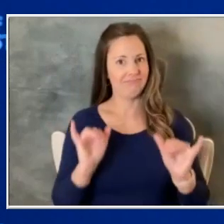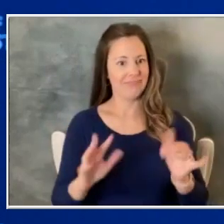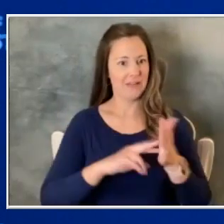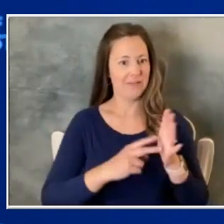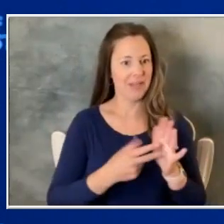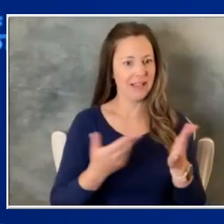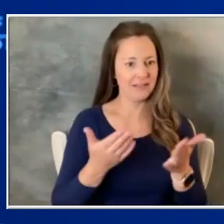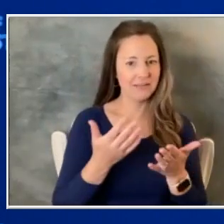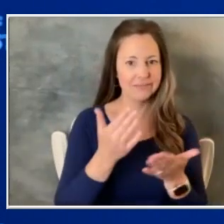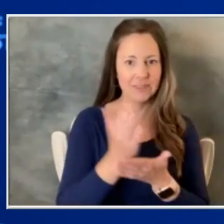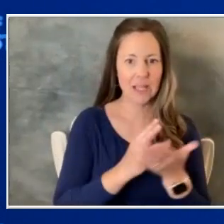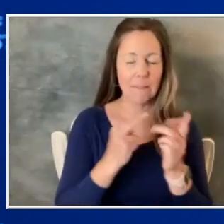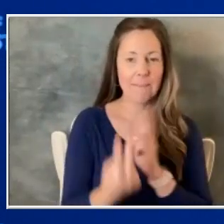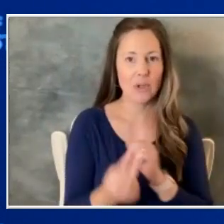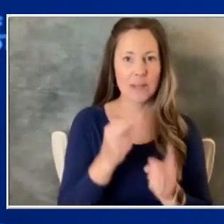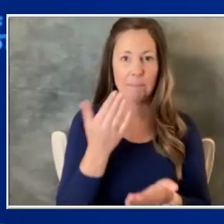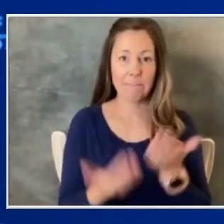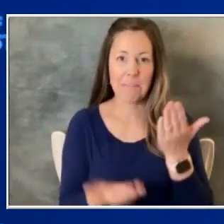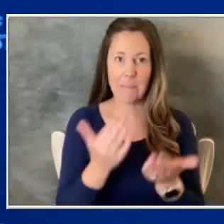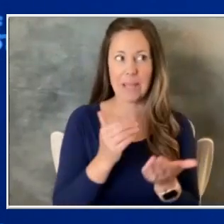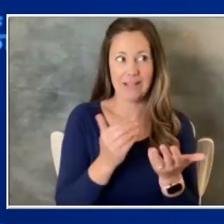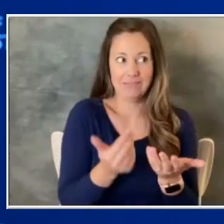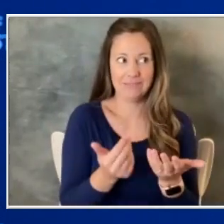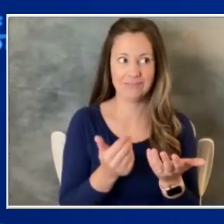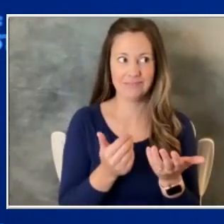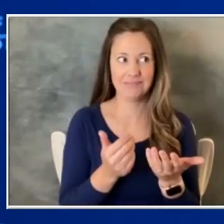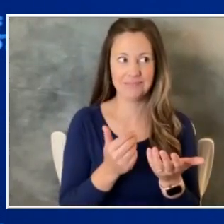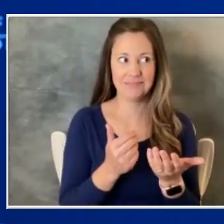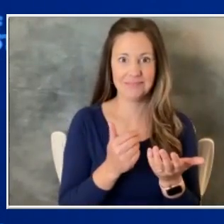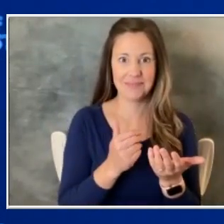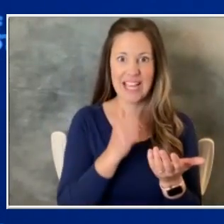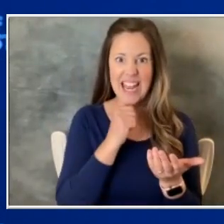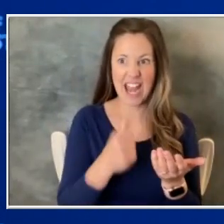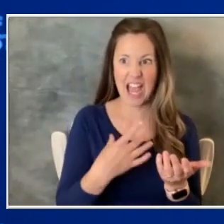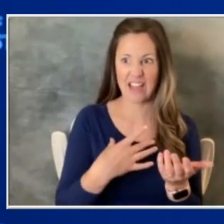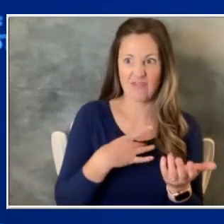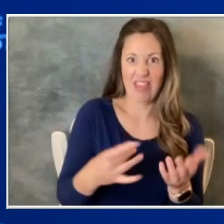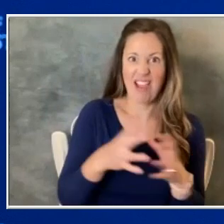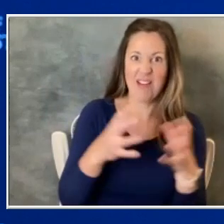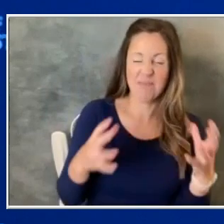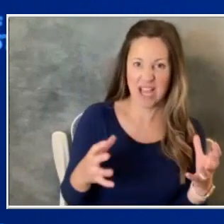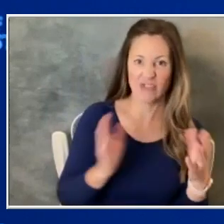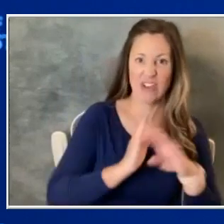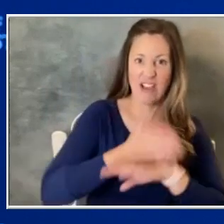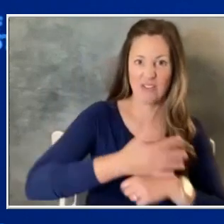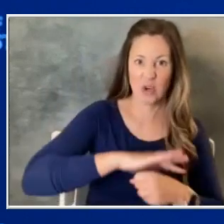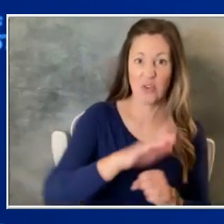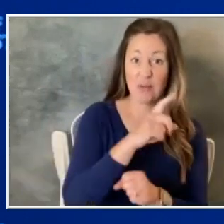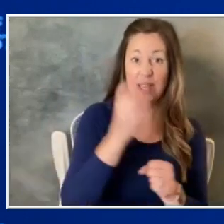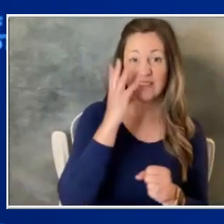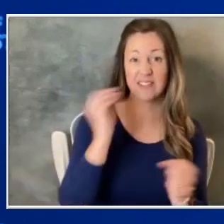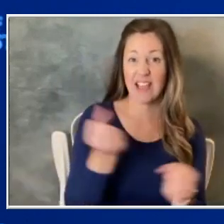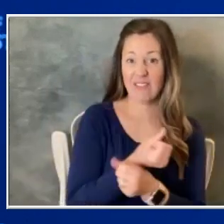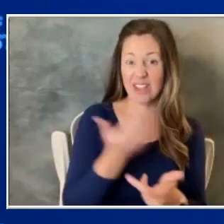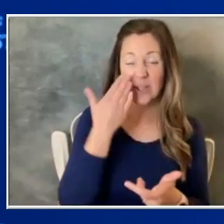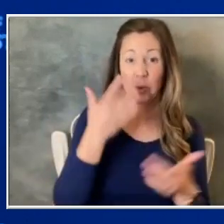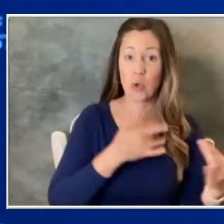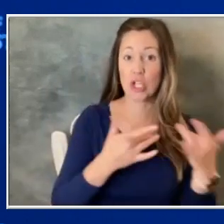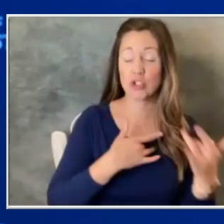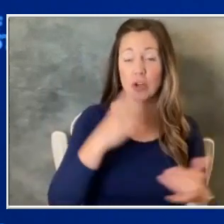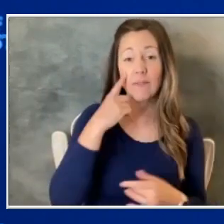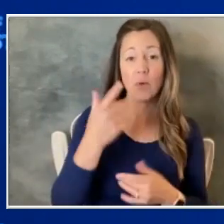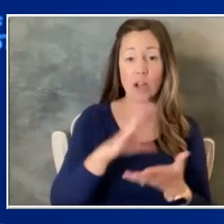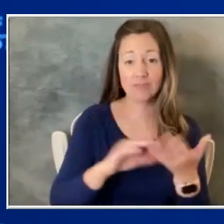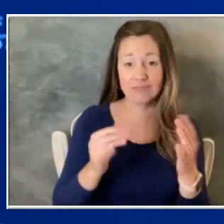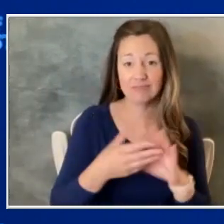perceptions that are maybe less pleasant or less favorable now post-pandemic because of all that we've had to go through, whether it's concern for germs,